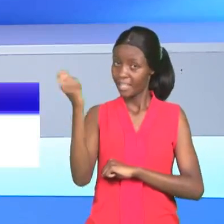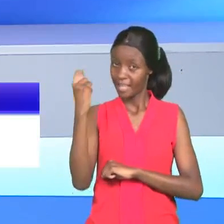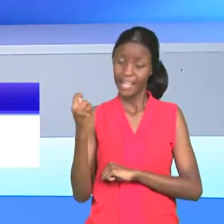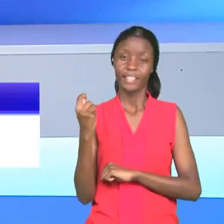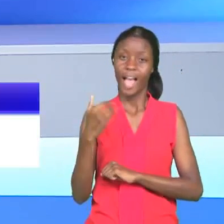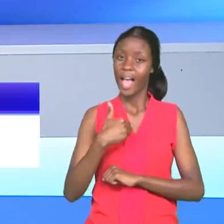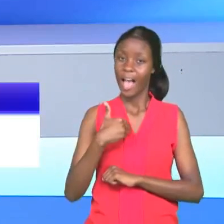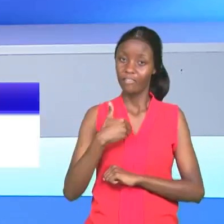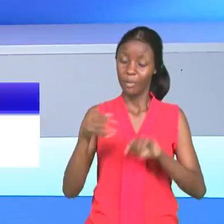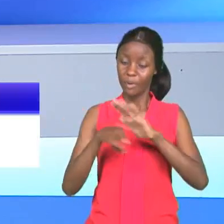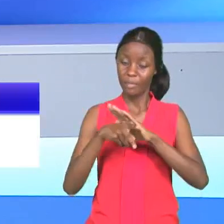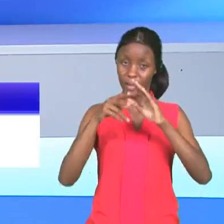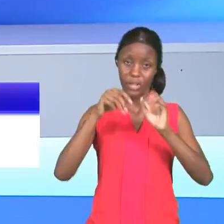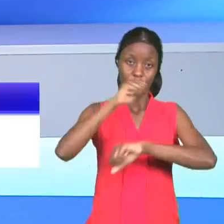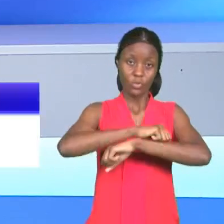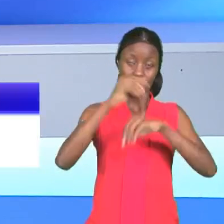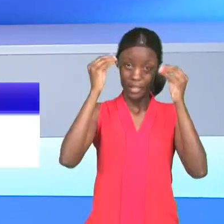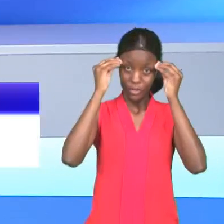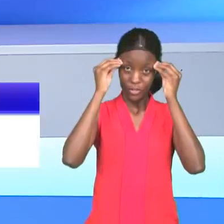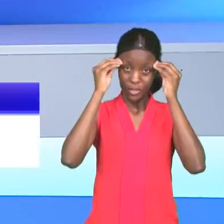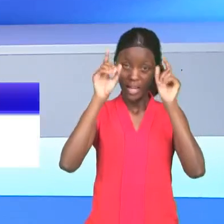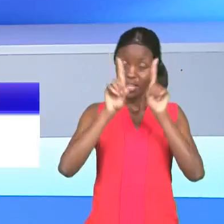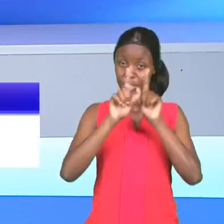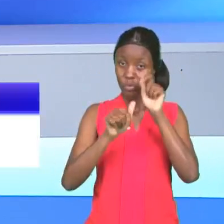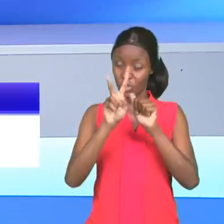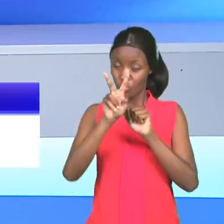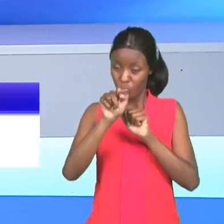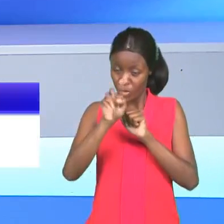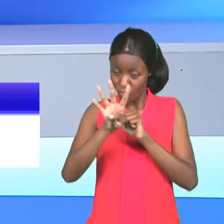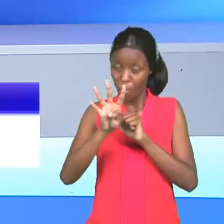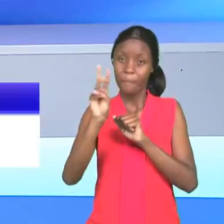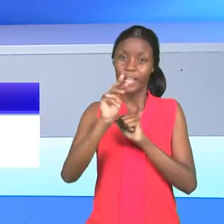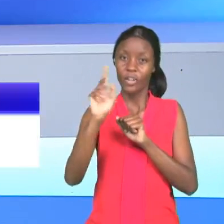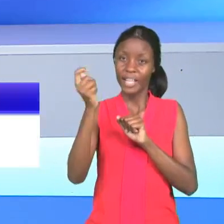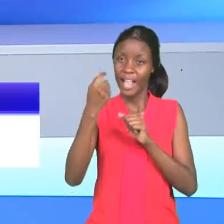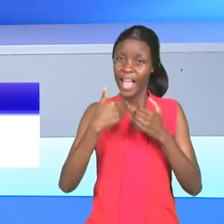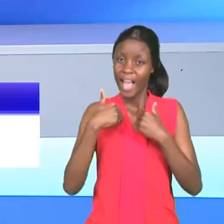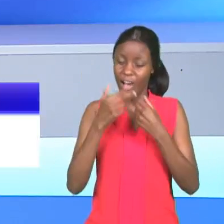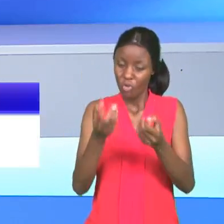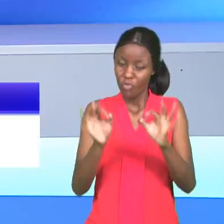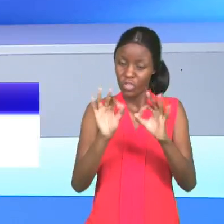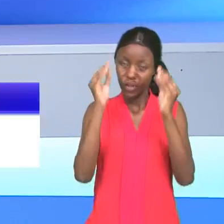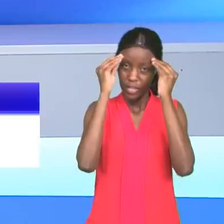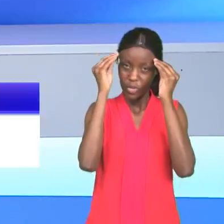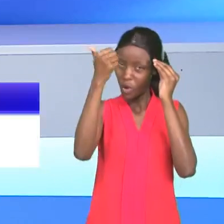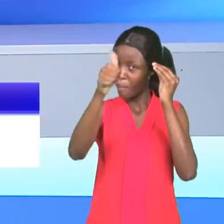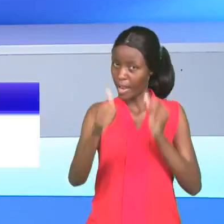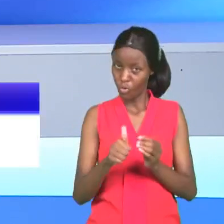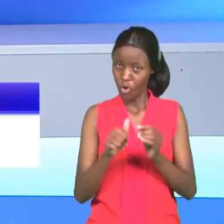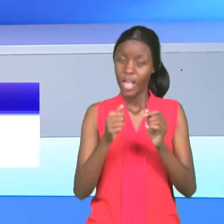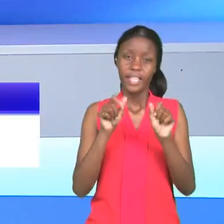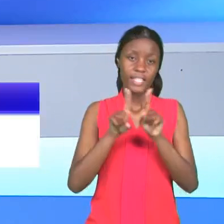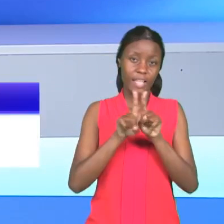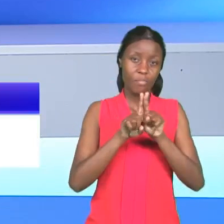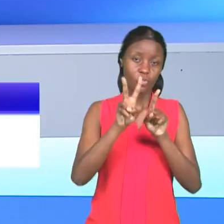have primary school education and below, meaning that around 2.4 million Kenyans have no formal education, according to a